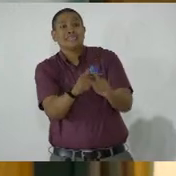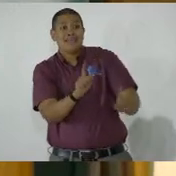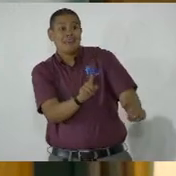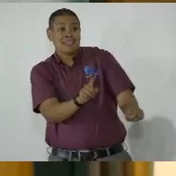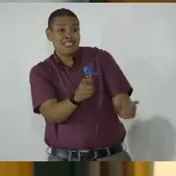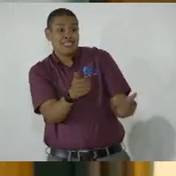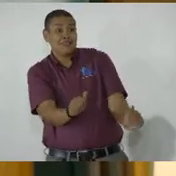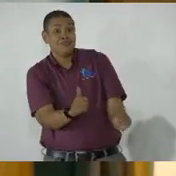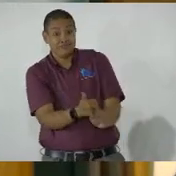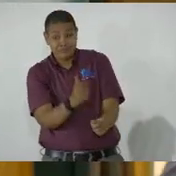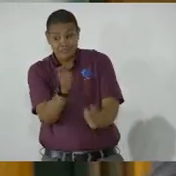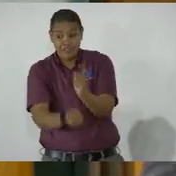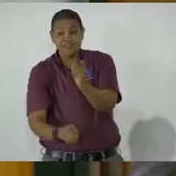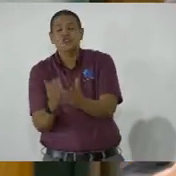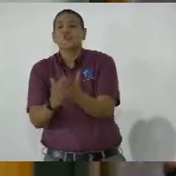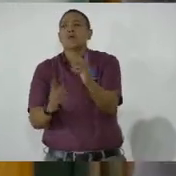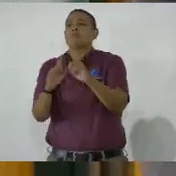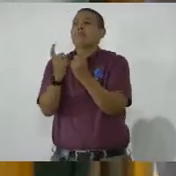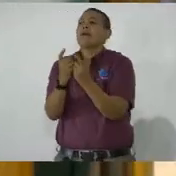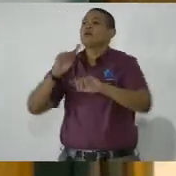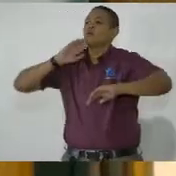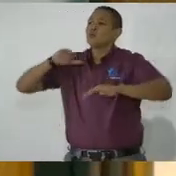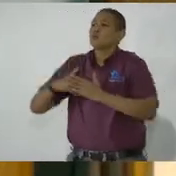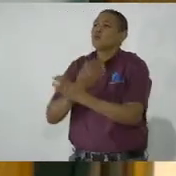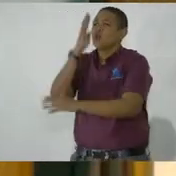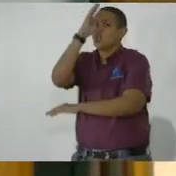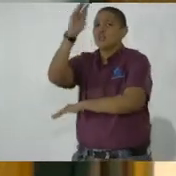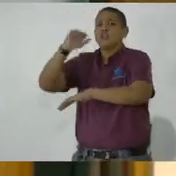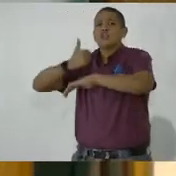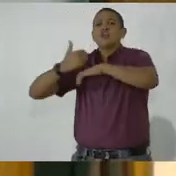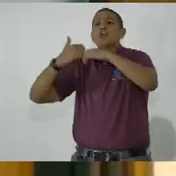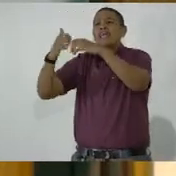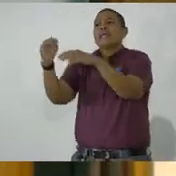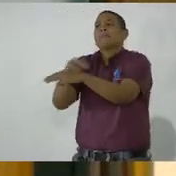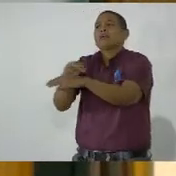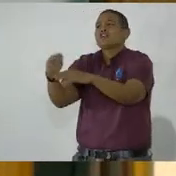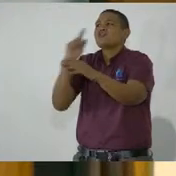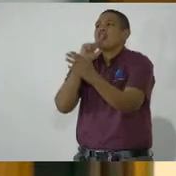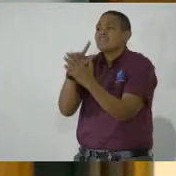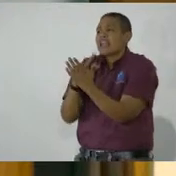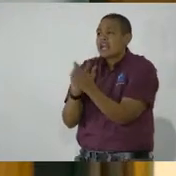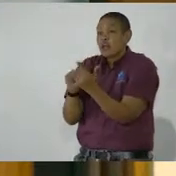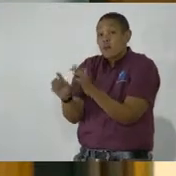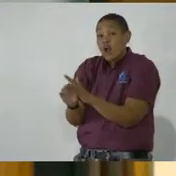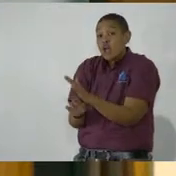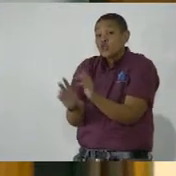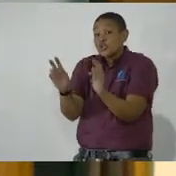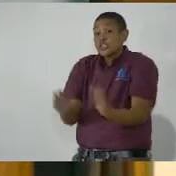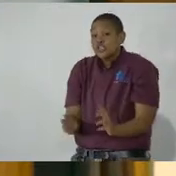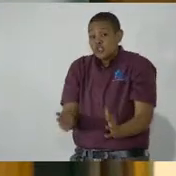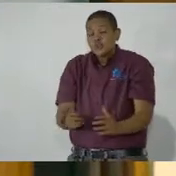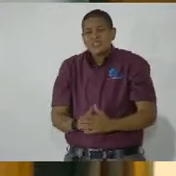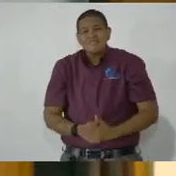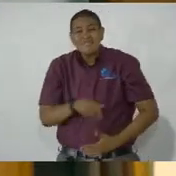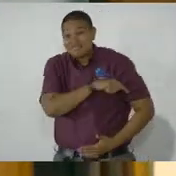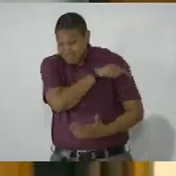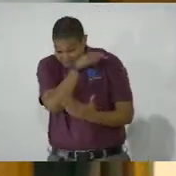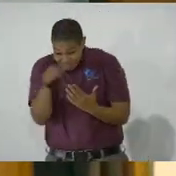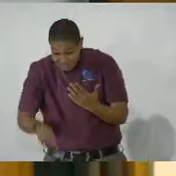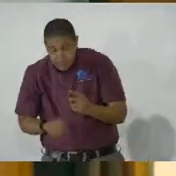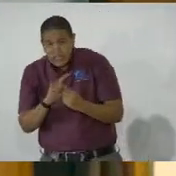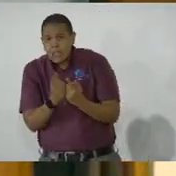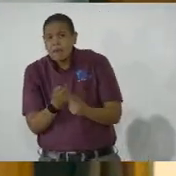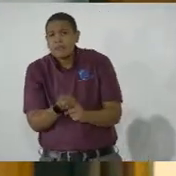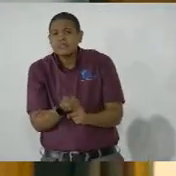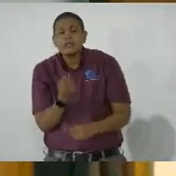some departments to the newly created Ministry of Legal and Constitutional Affairs. These departments are